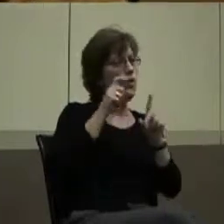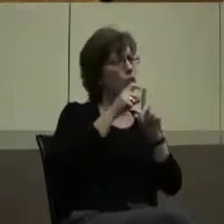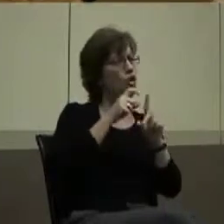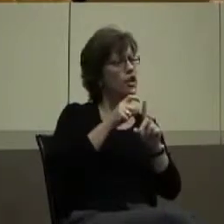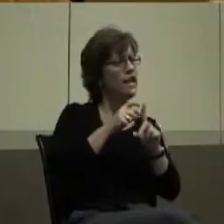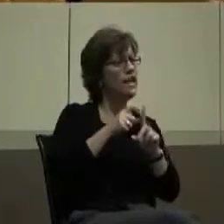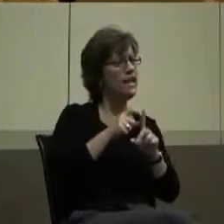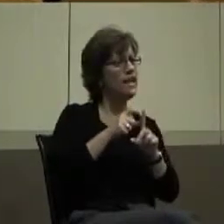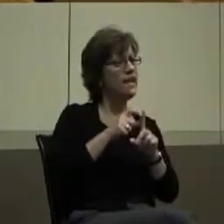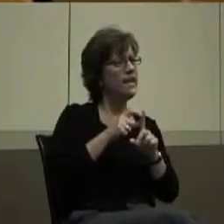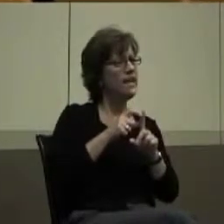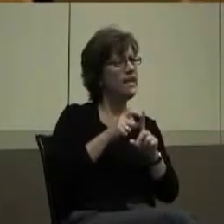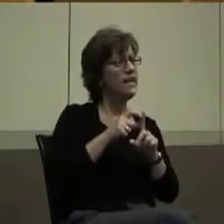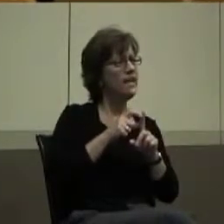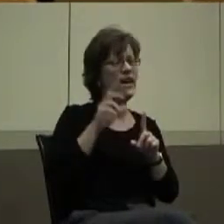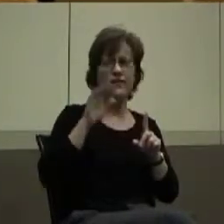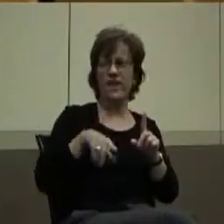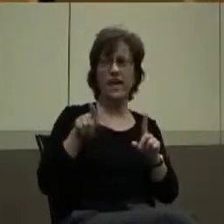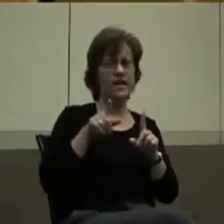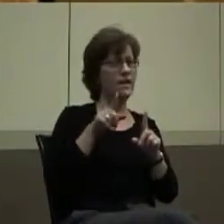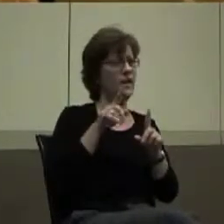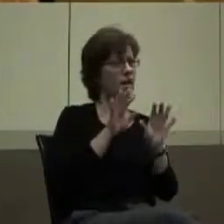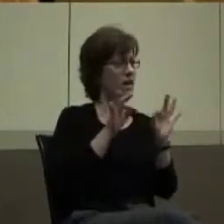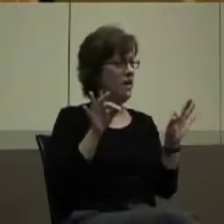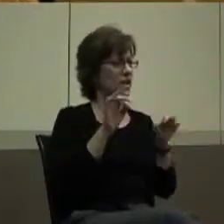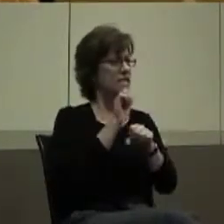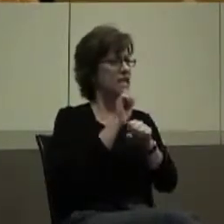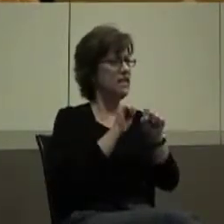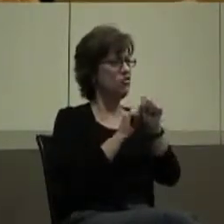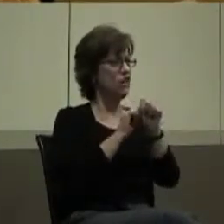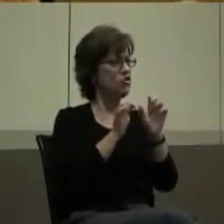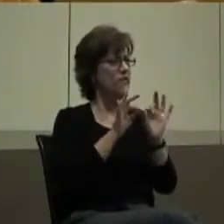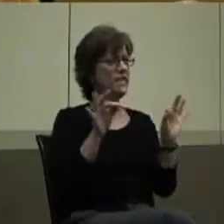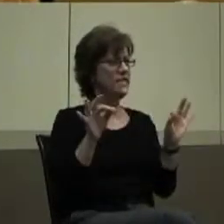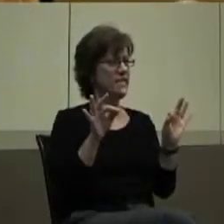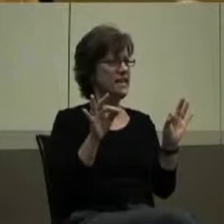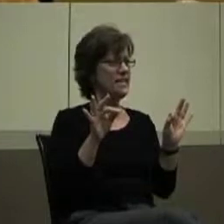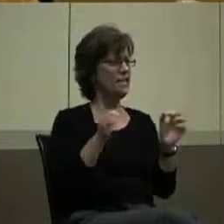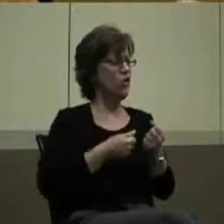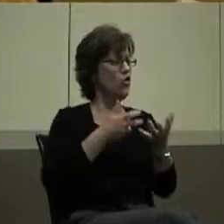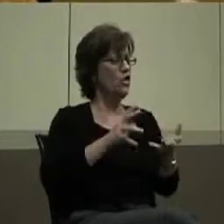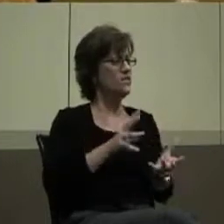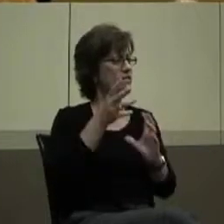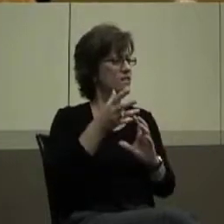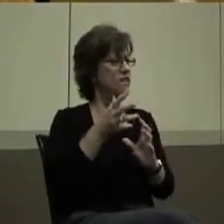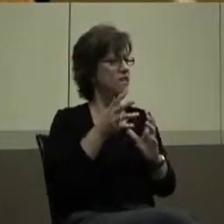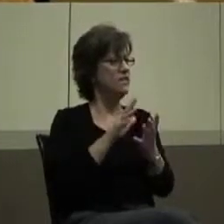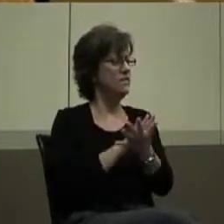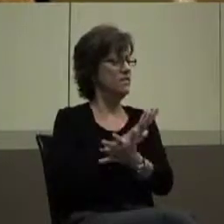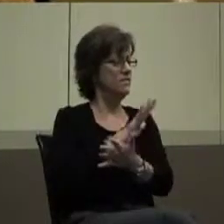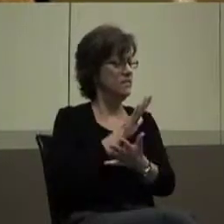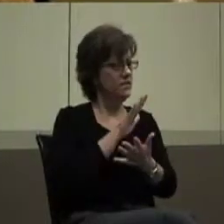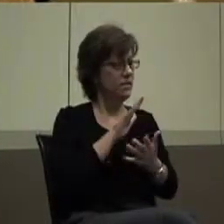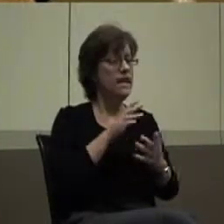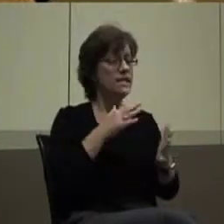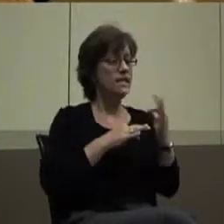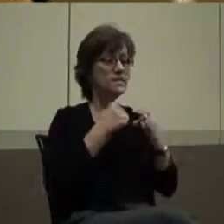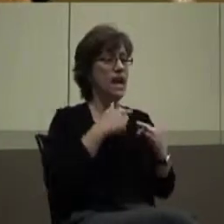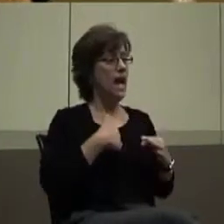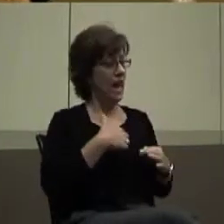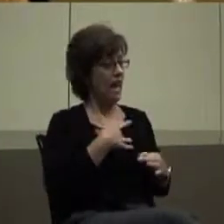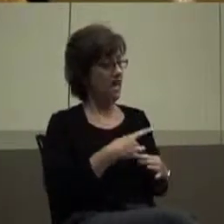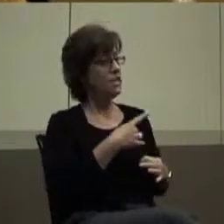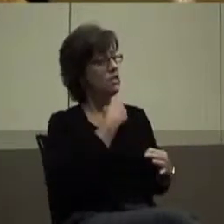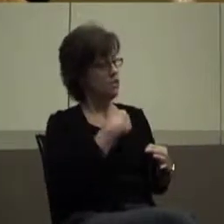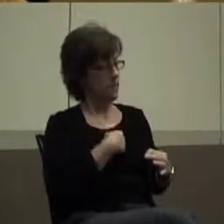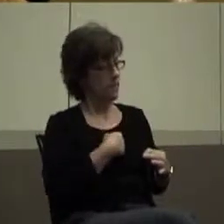the wording of that sort of throws in a little bit of a problem. Like maybe instead of saying I like to be told how to do each task,